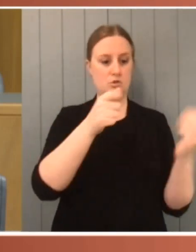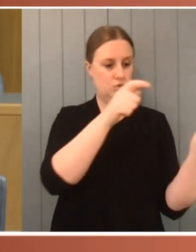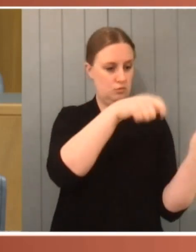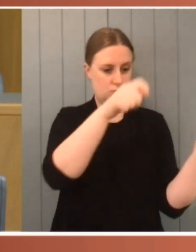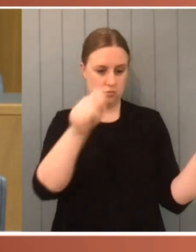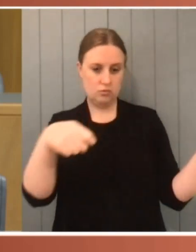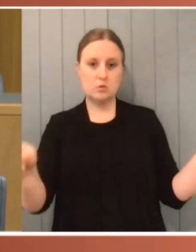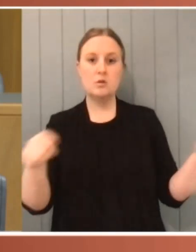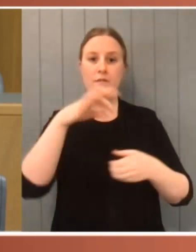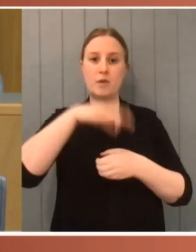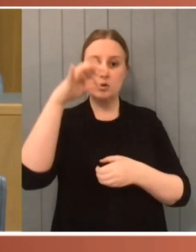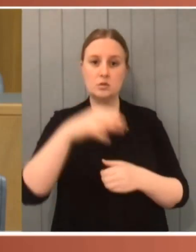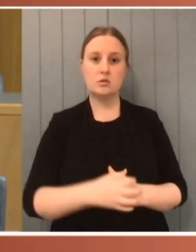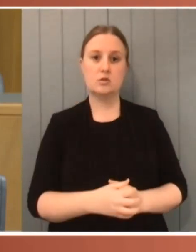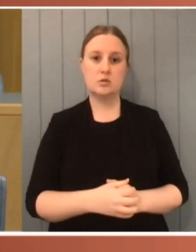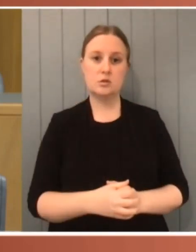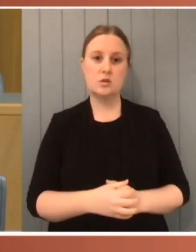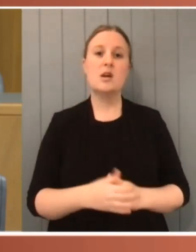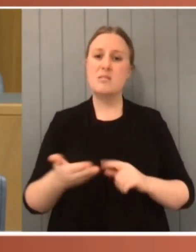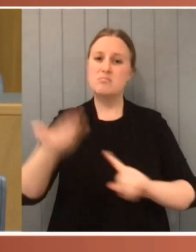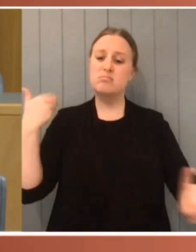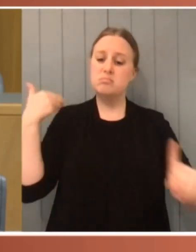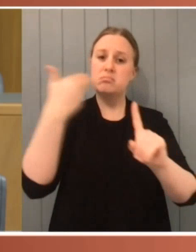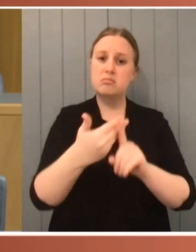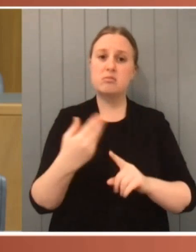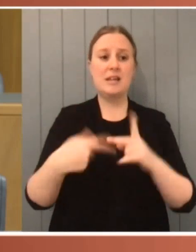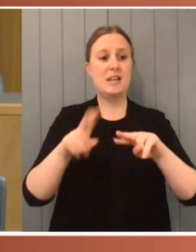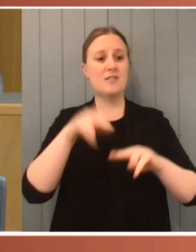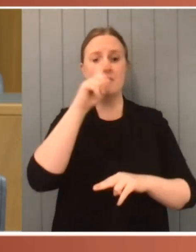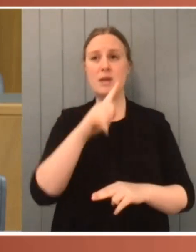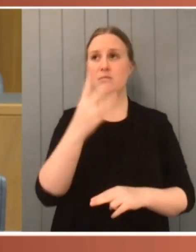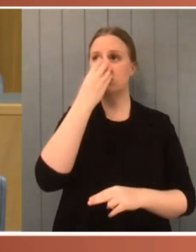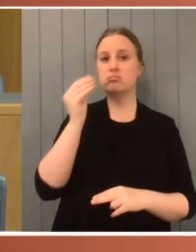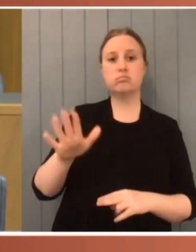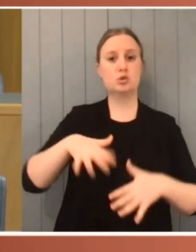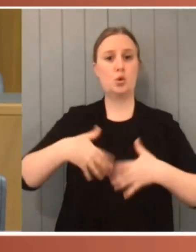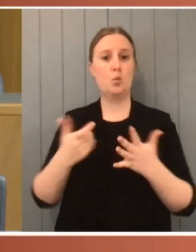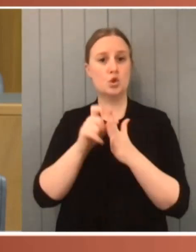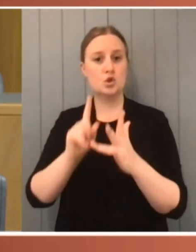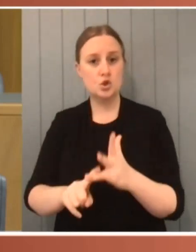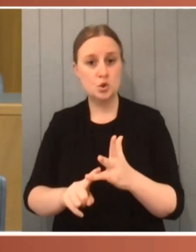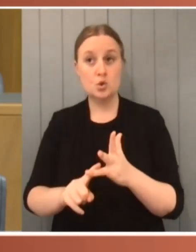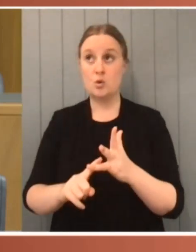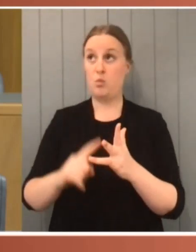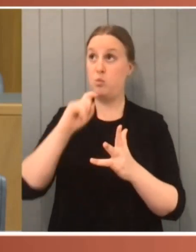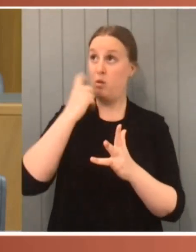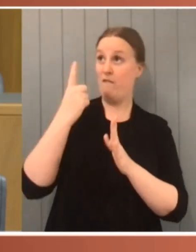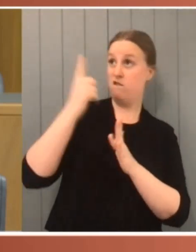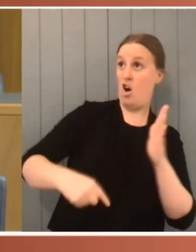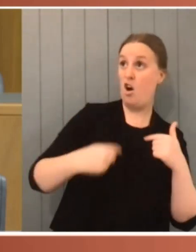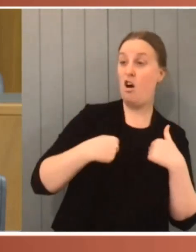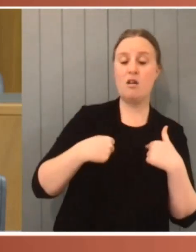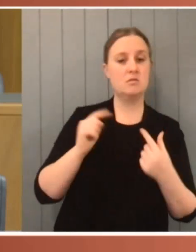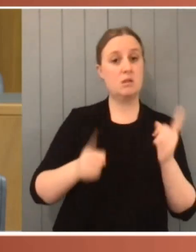non-compliance leniently. Typically, among those who offer an explanation for their non-compliance, only a